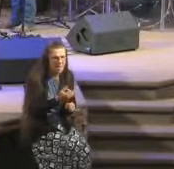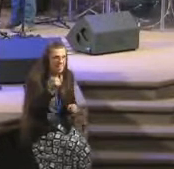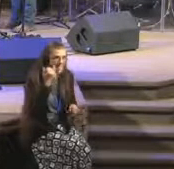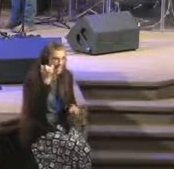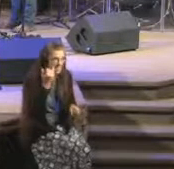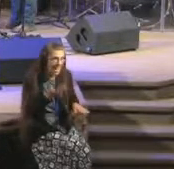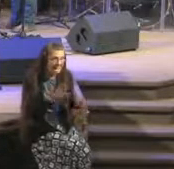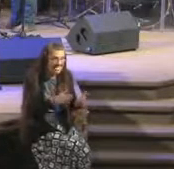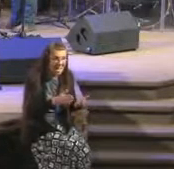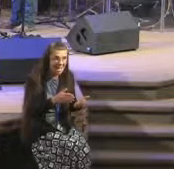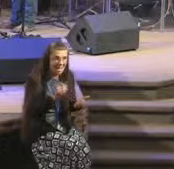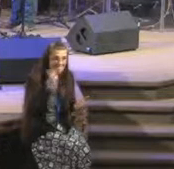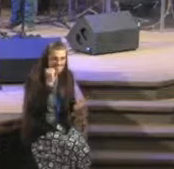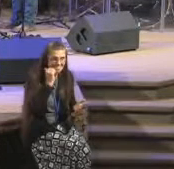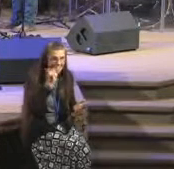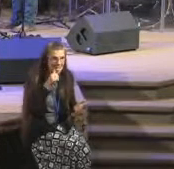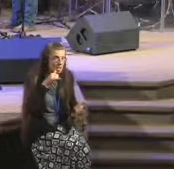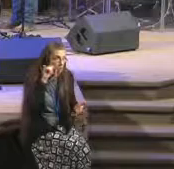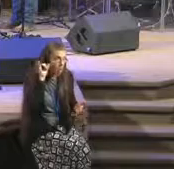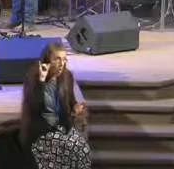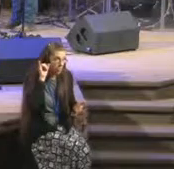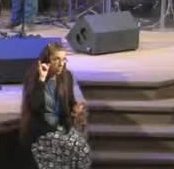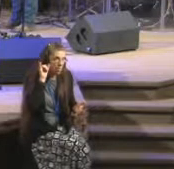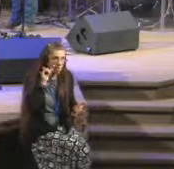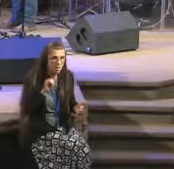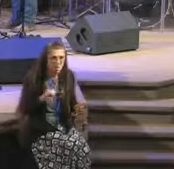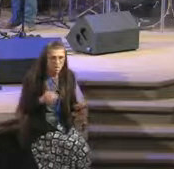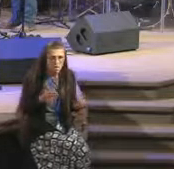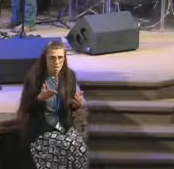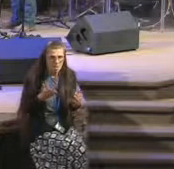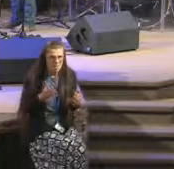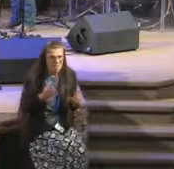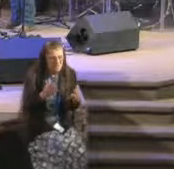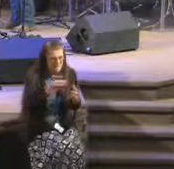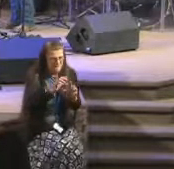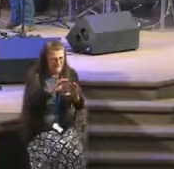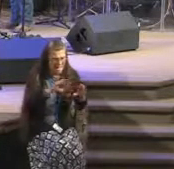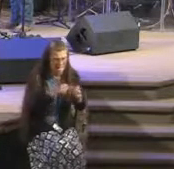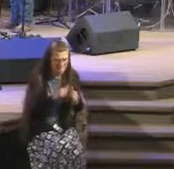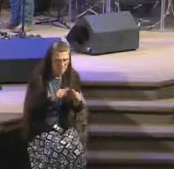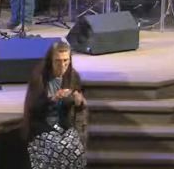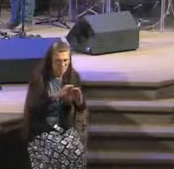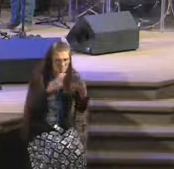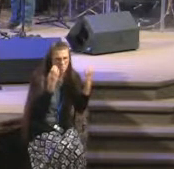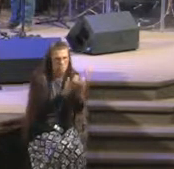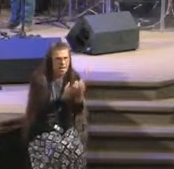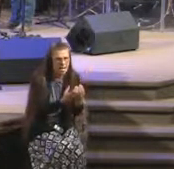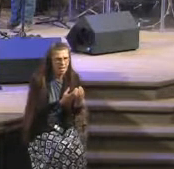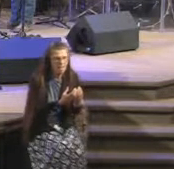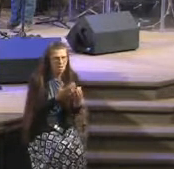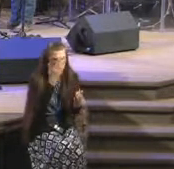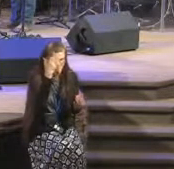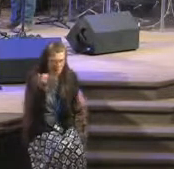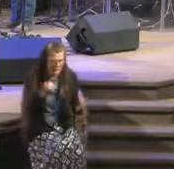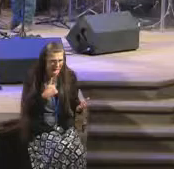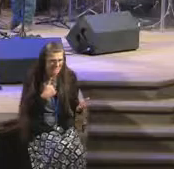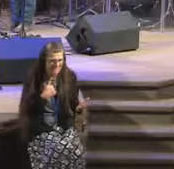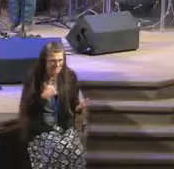died tomorrow, it would leave a gaping hole in my community because I stood for God that much in my